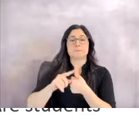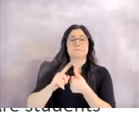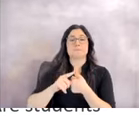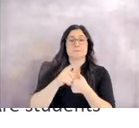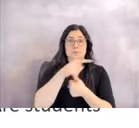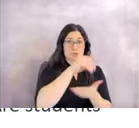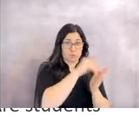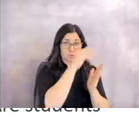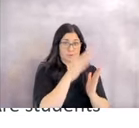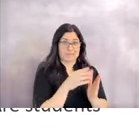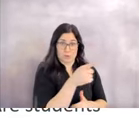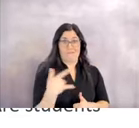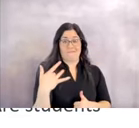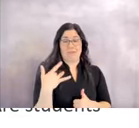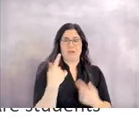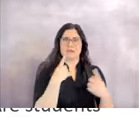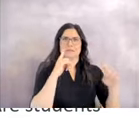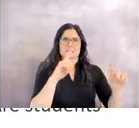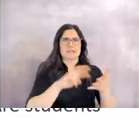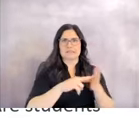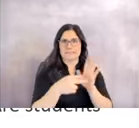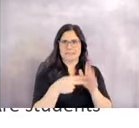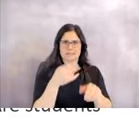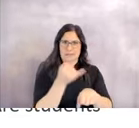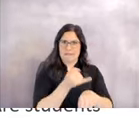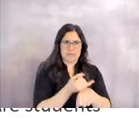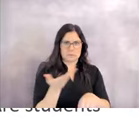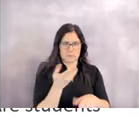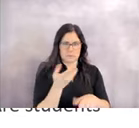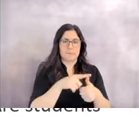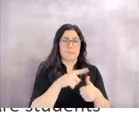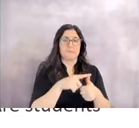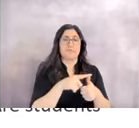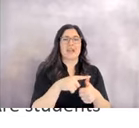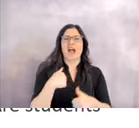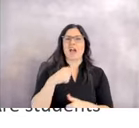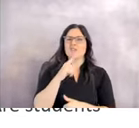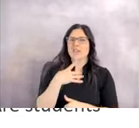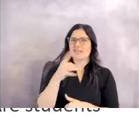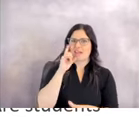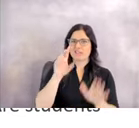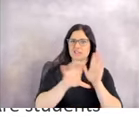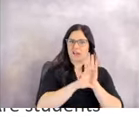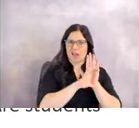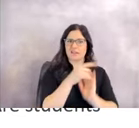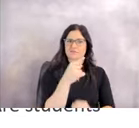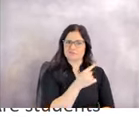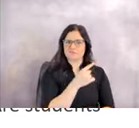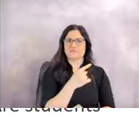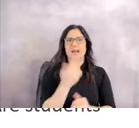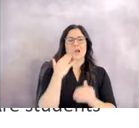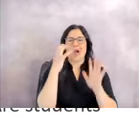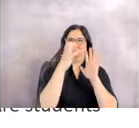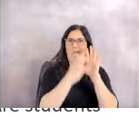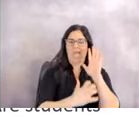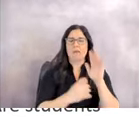what do you feel makes you successful on a college campus? And I really like this slide. And I know I've got a lot of text on here, but I